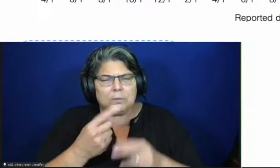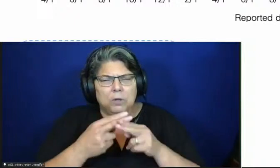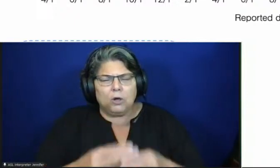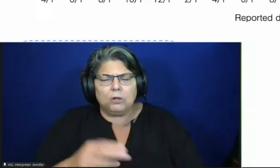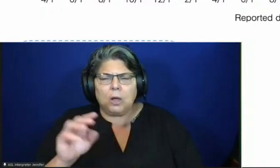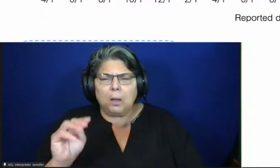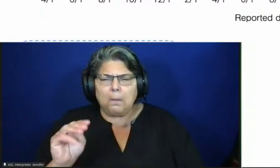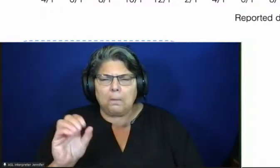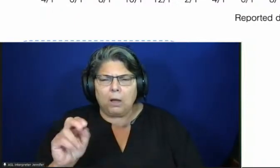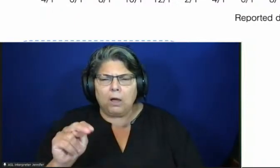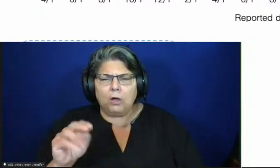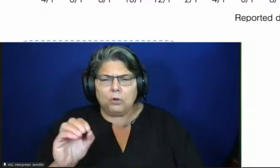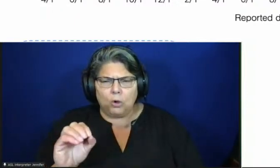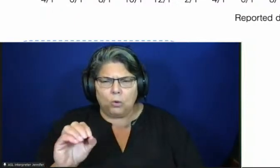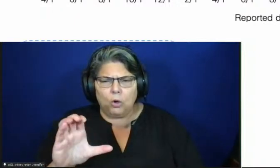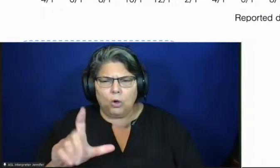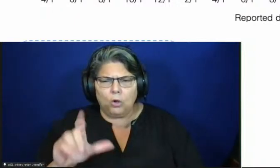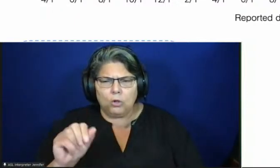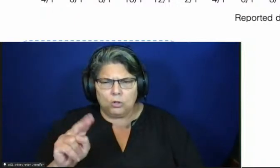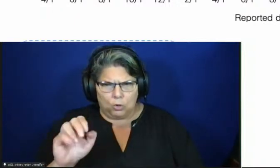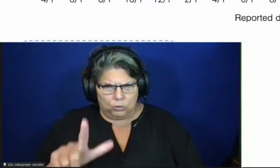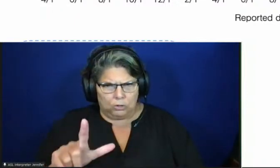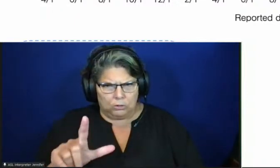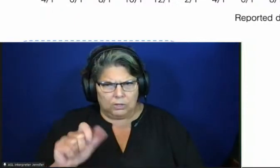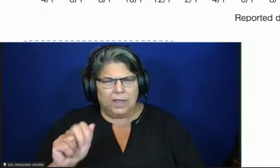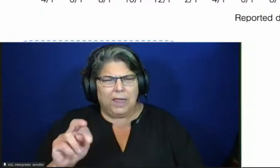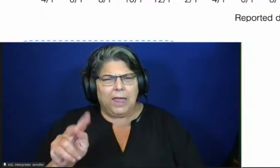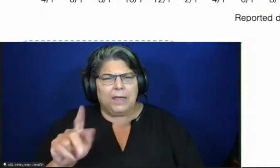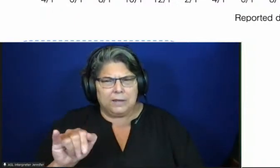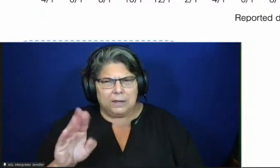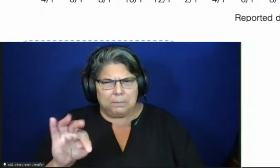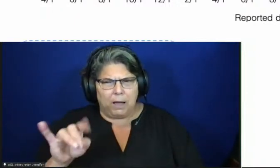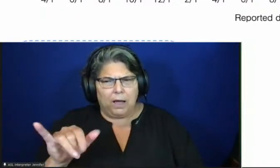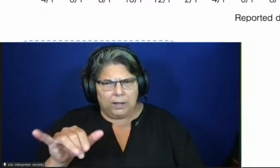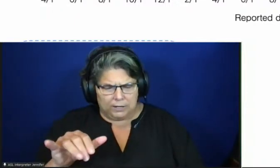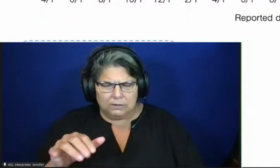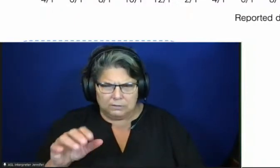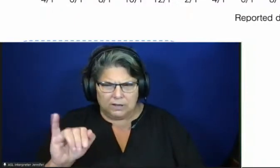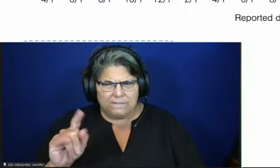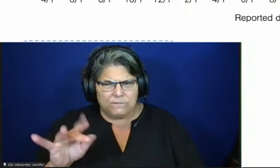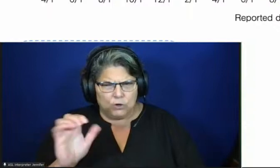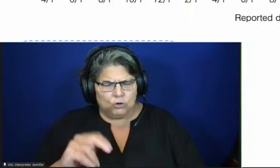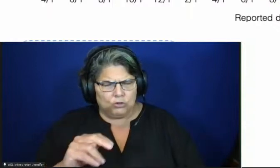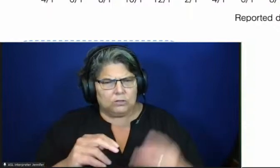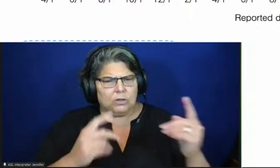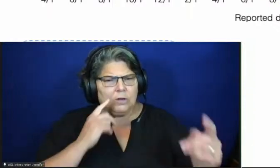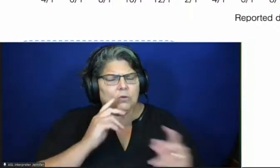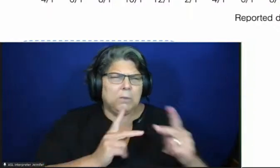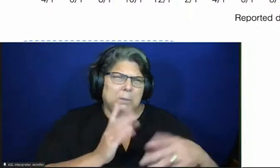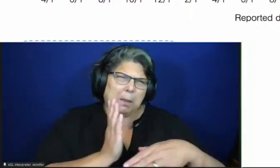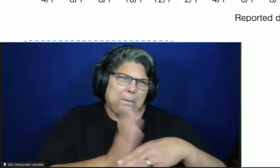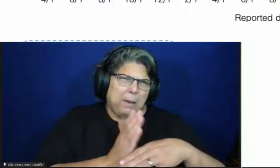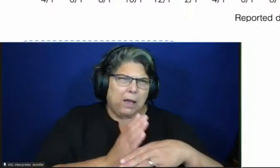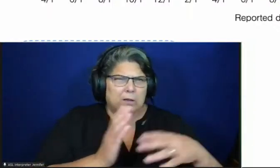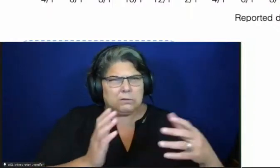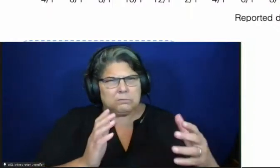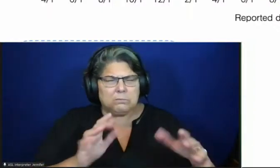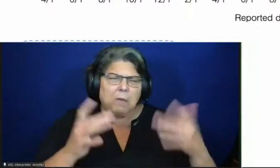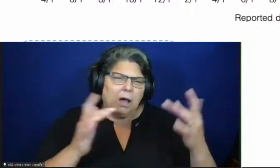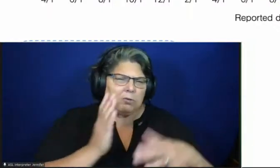infusions, and this is for high-risk outpatients who are mild to moderately ill, but it